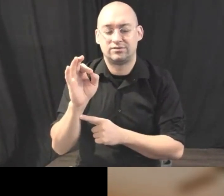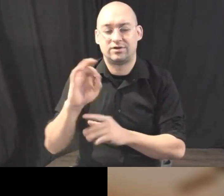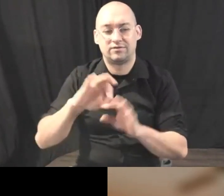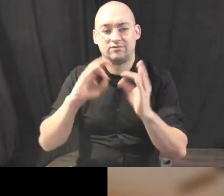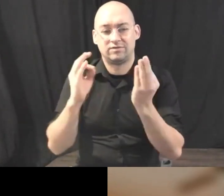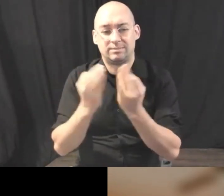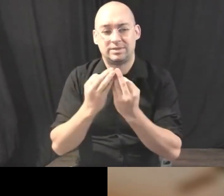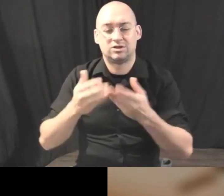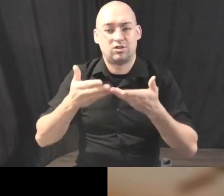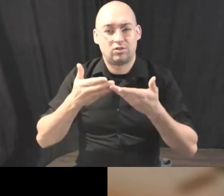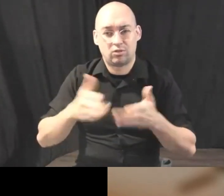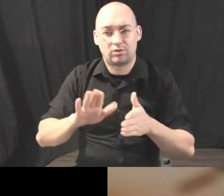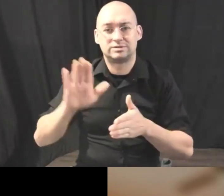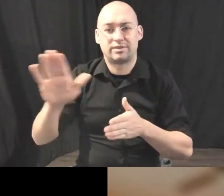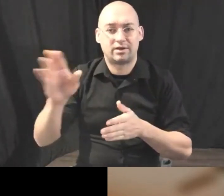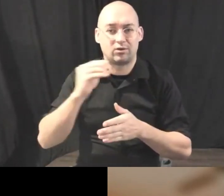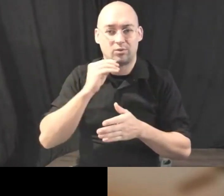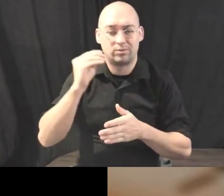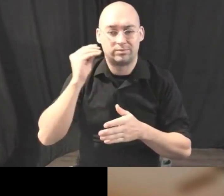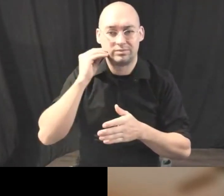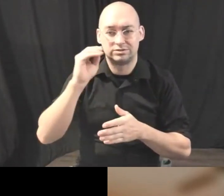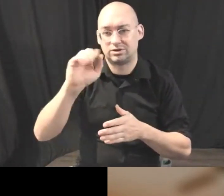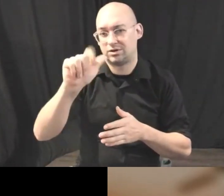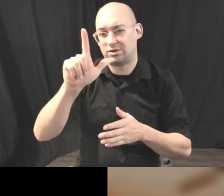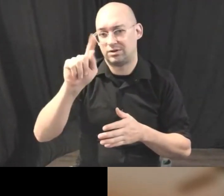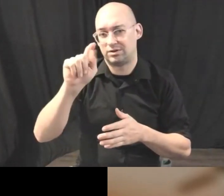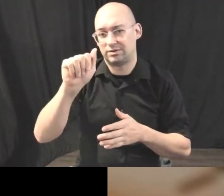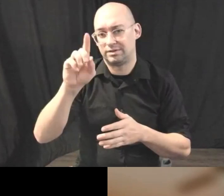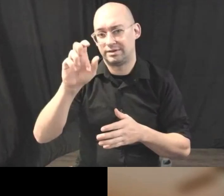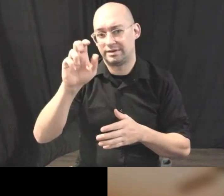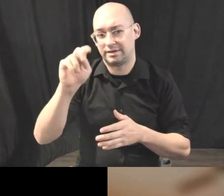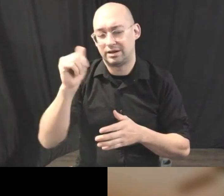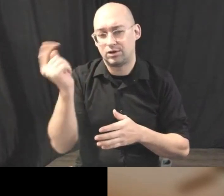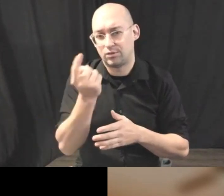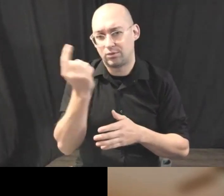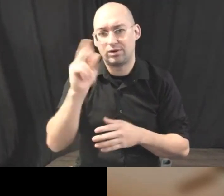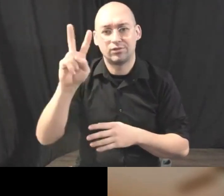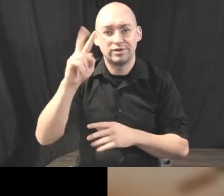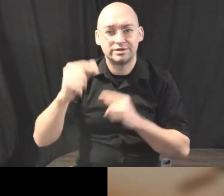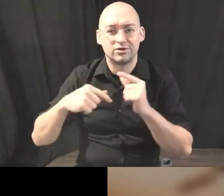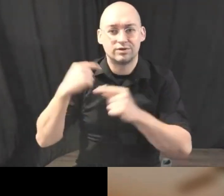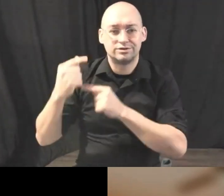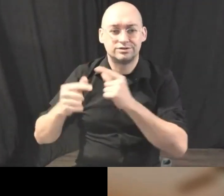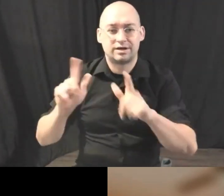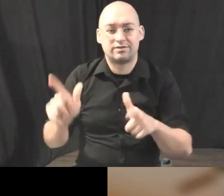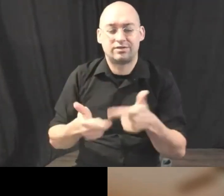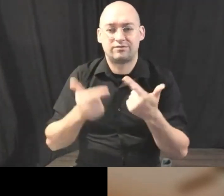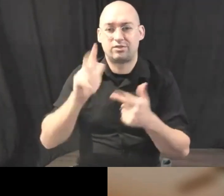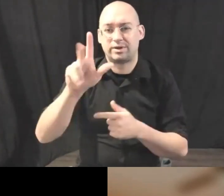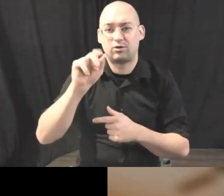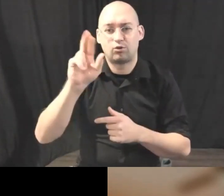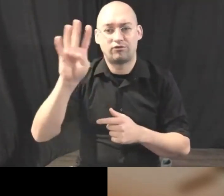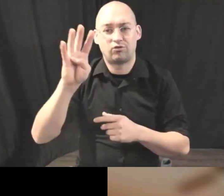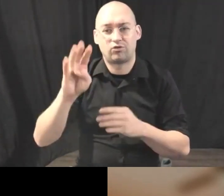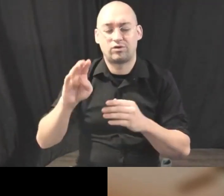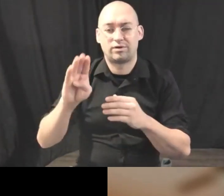their homes. In Altadena alone, there was 3 generations who lived 3 or 4 blocks apart. You